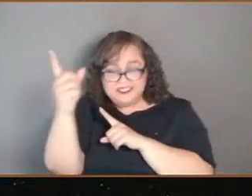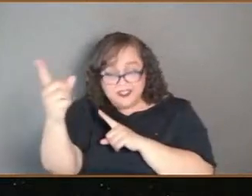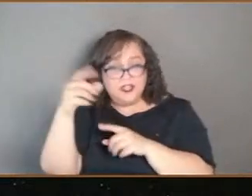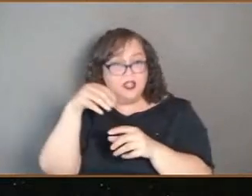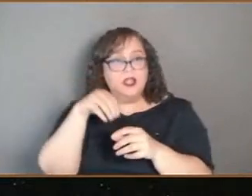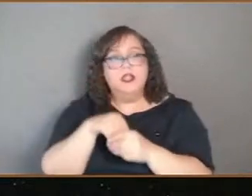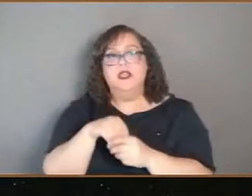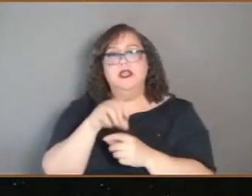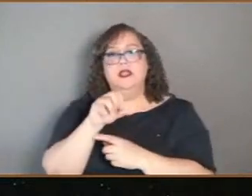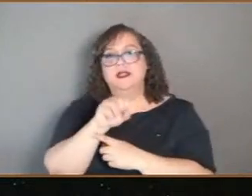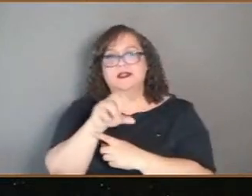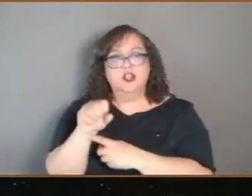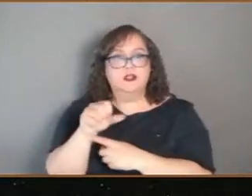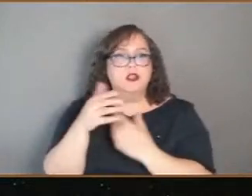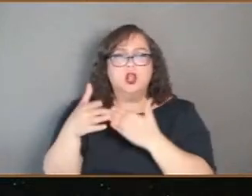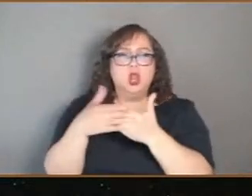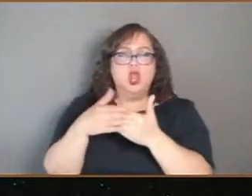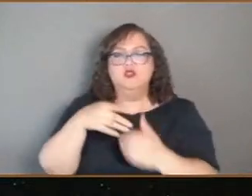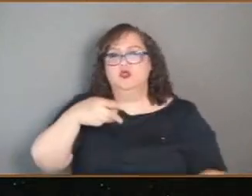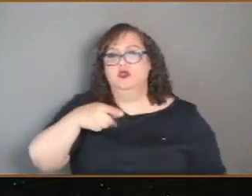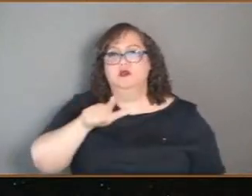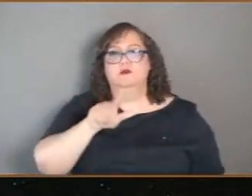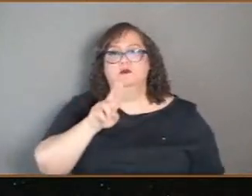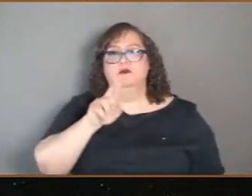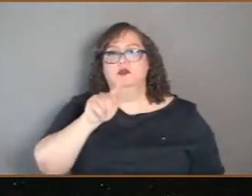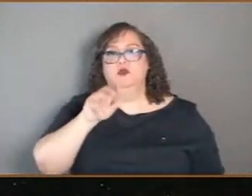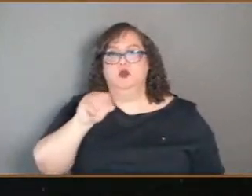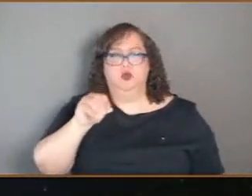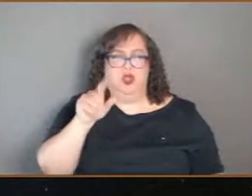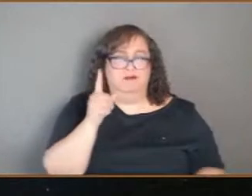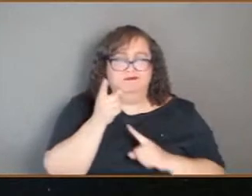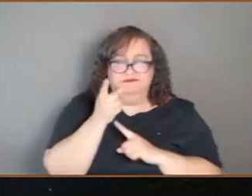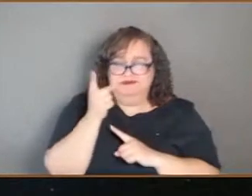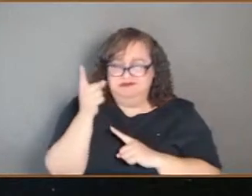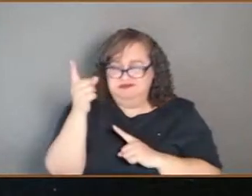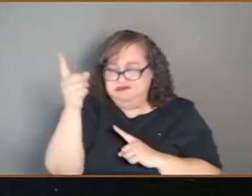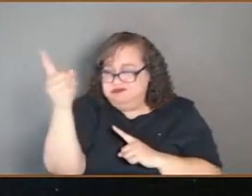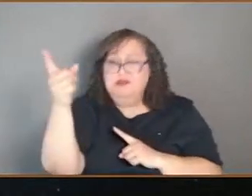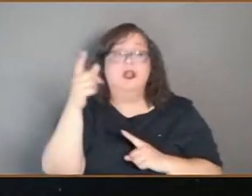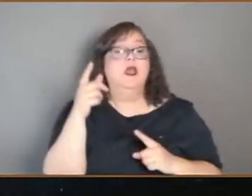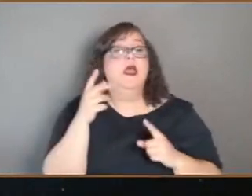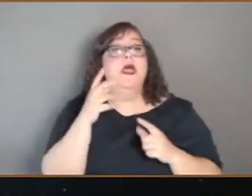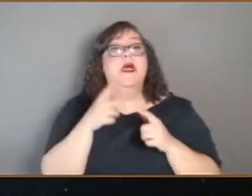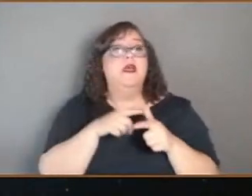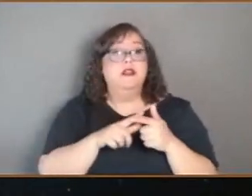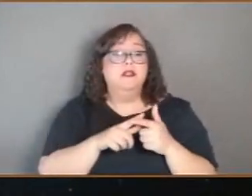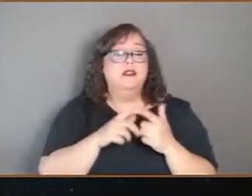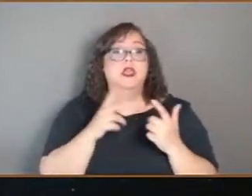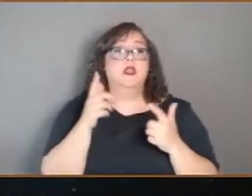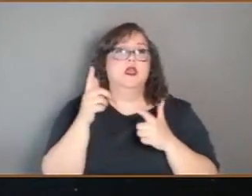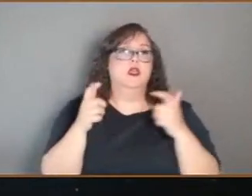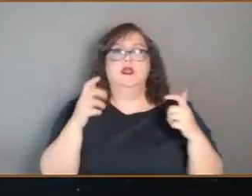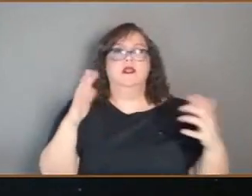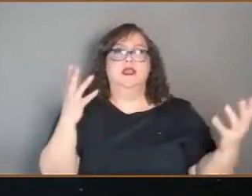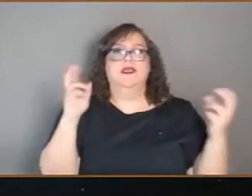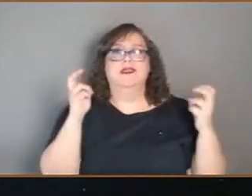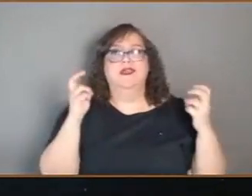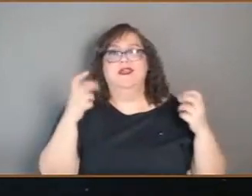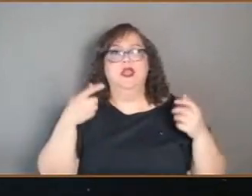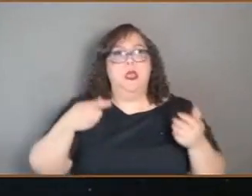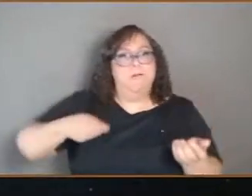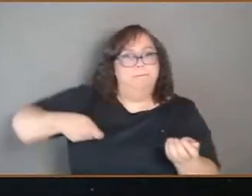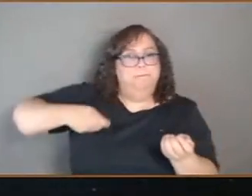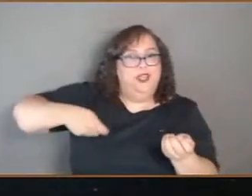think Pluto, right? A very, very long way. And then there was this whole like cosmic billiards game, and they got kicked into the inner